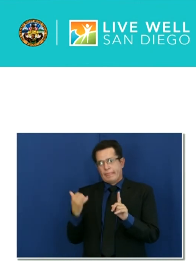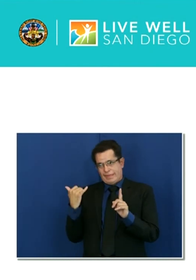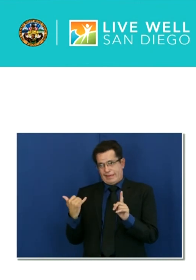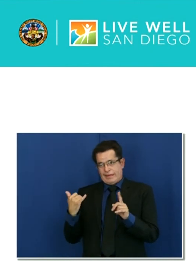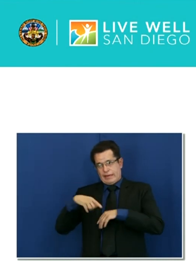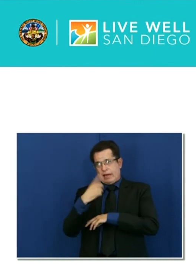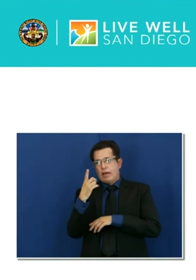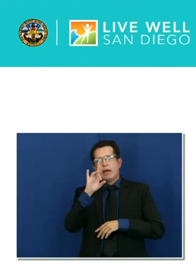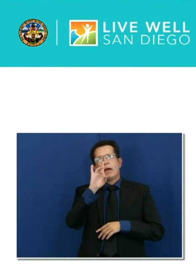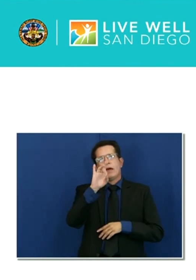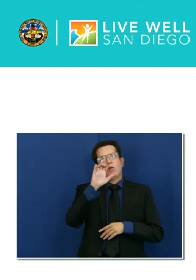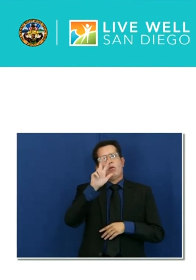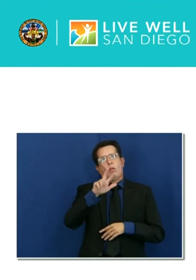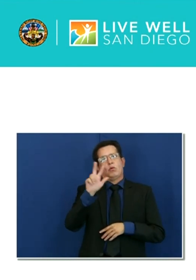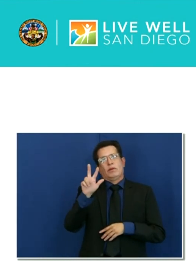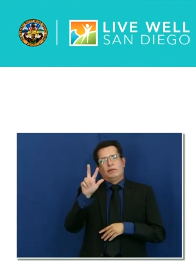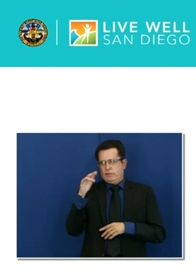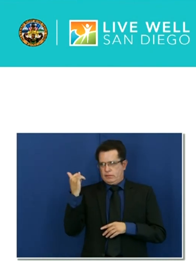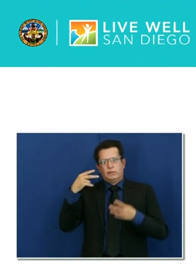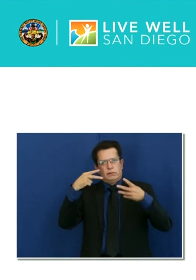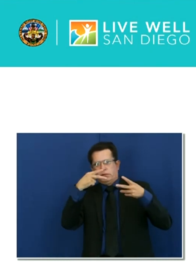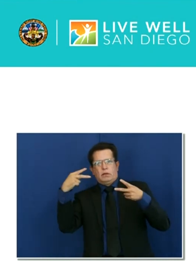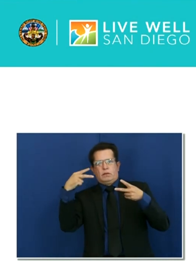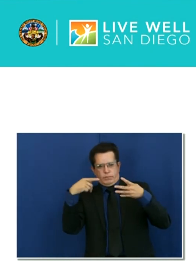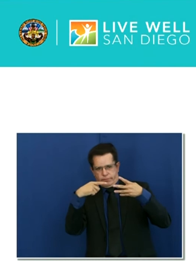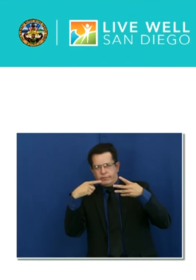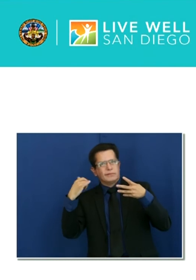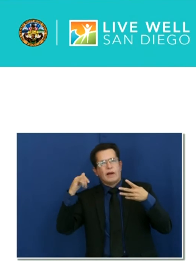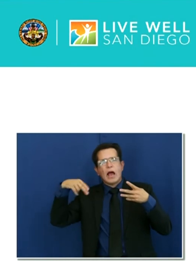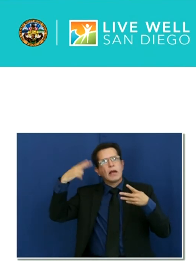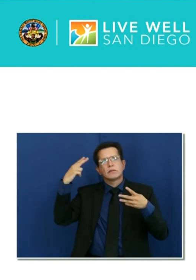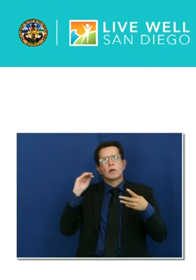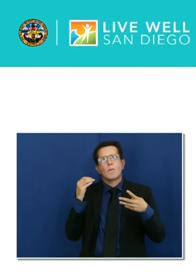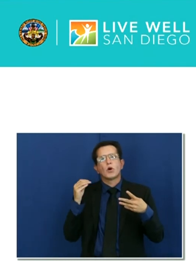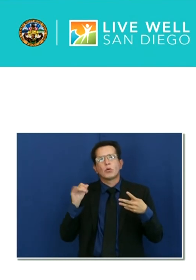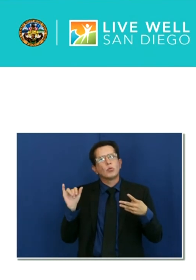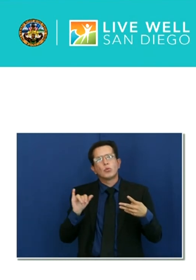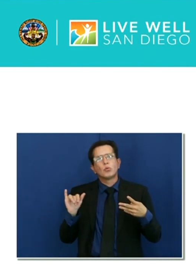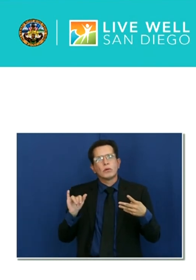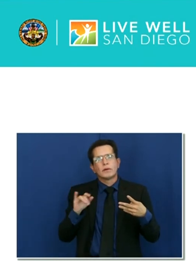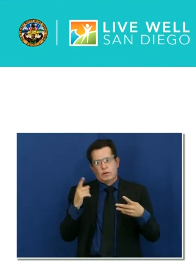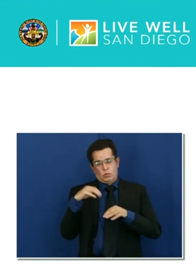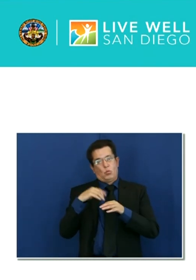of 833 is the second highest number of cases.